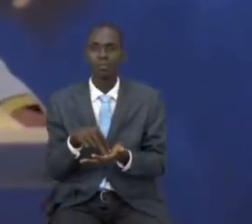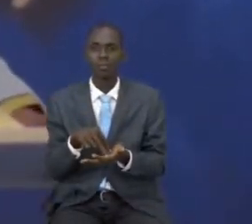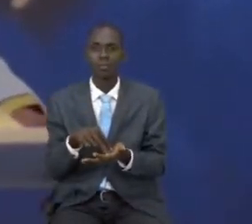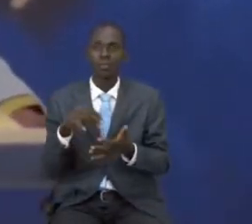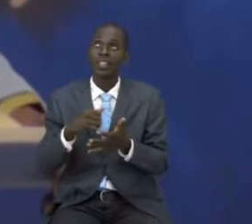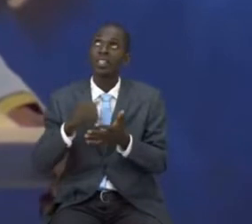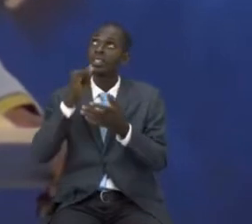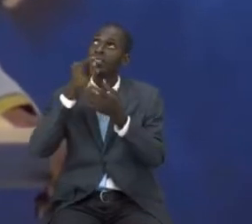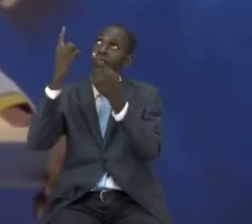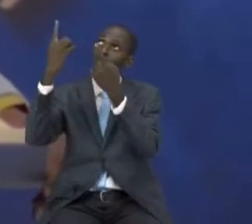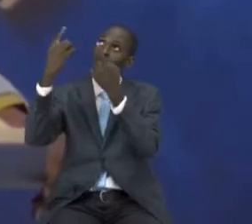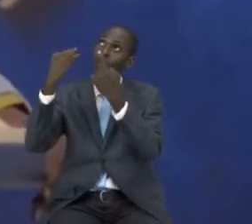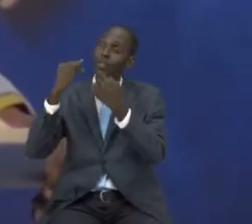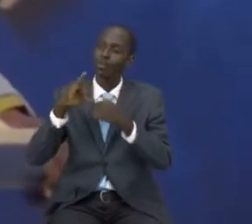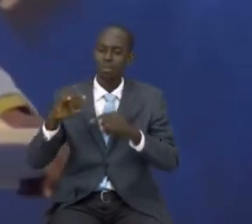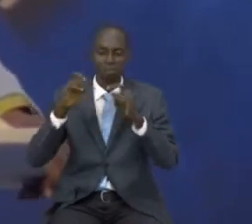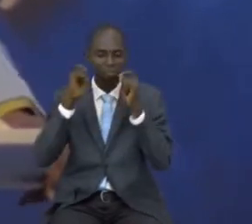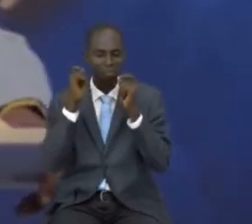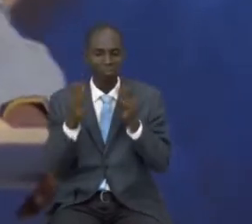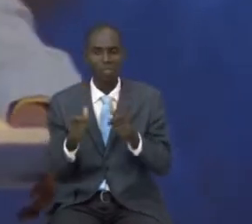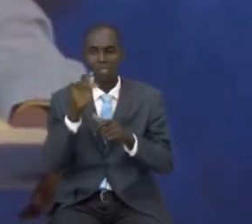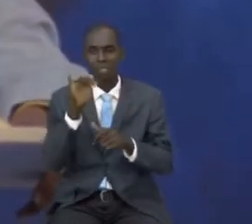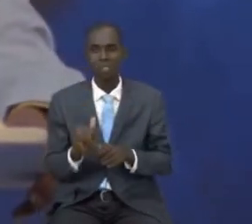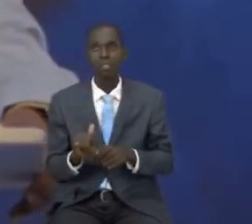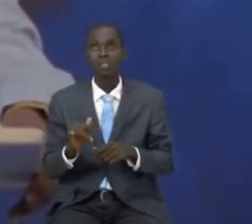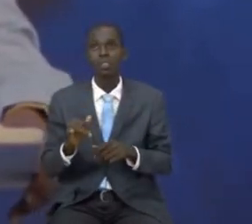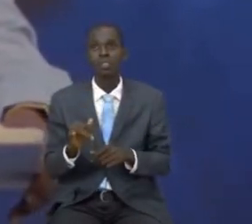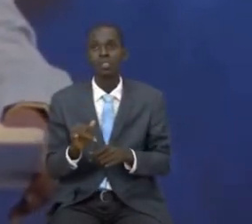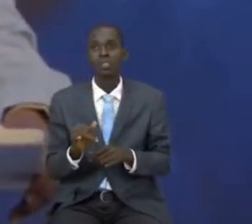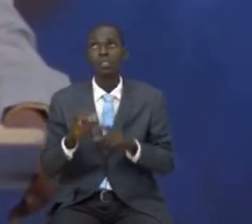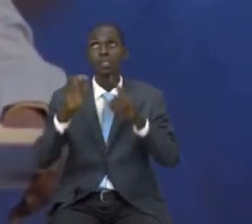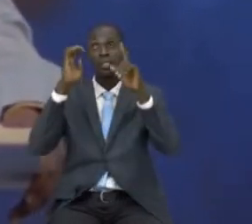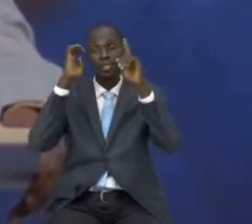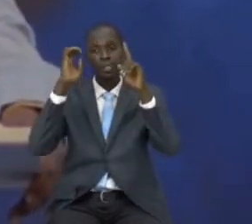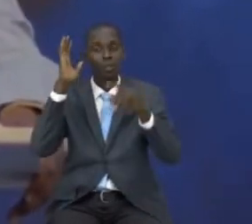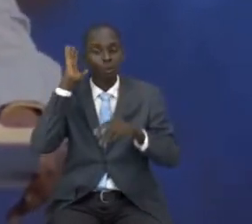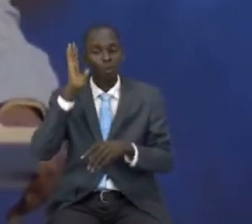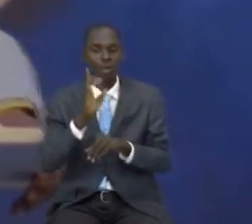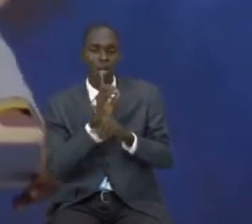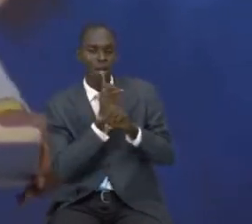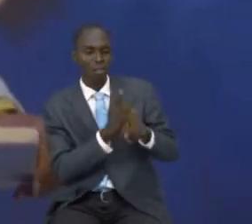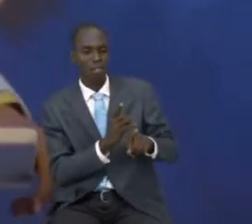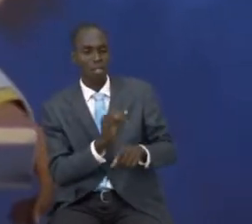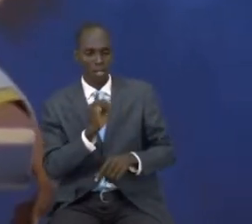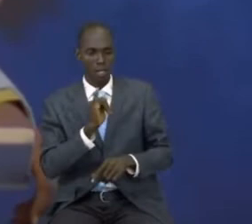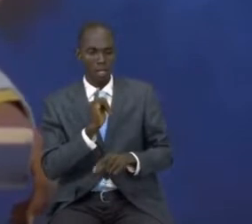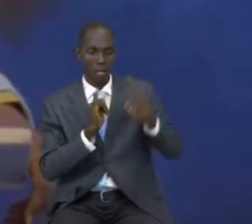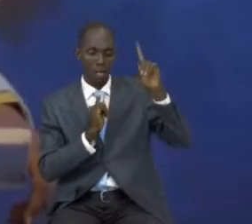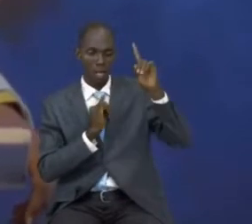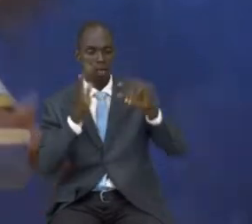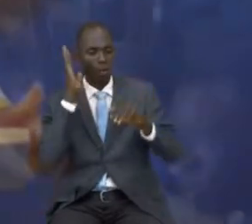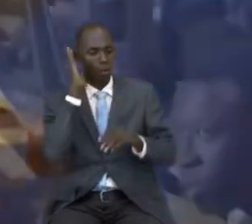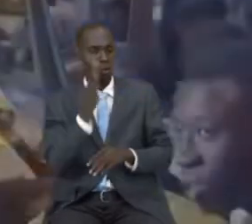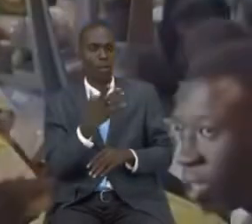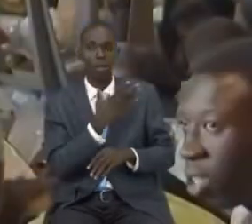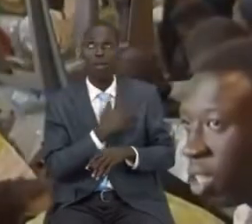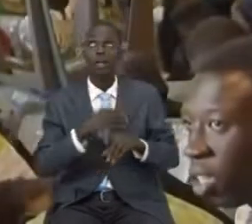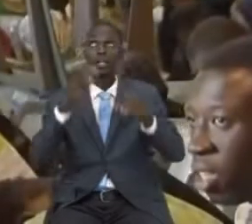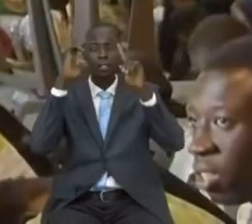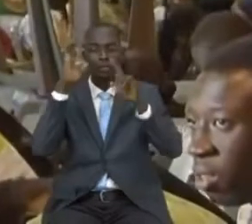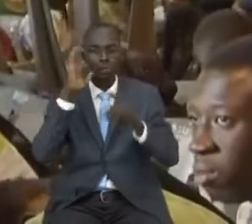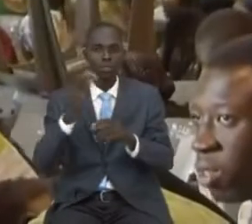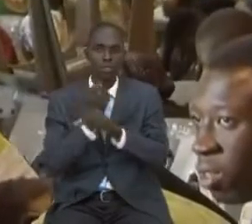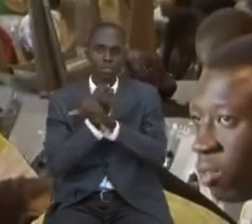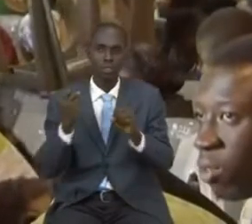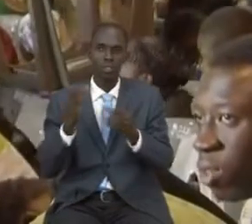coming. Immediately, he'll say, I will. And it will save you. It will forgive